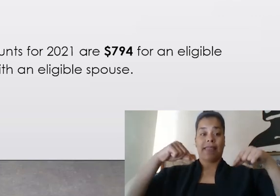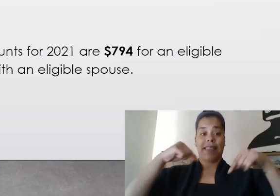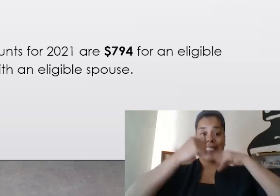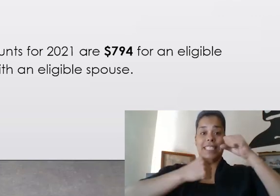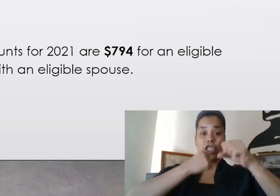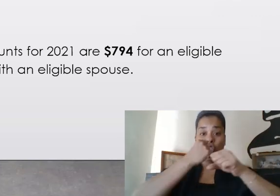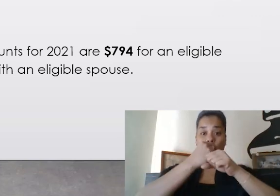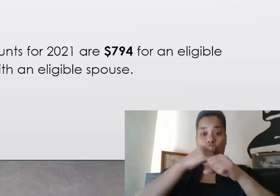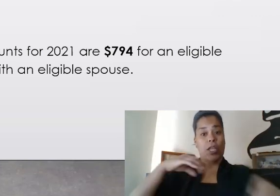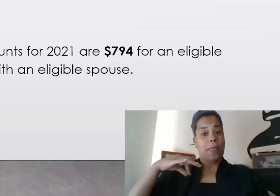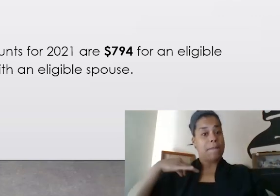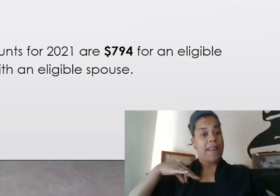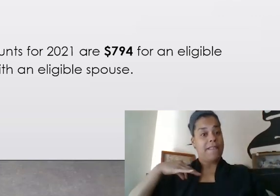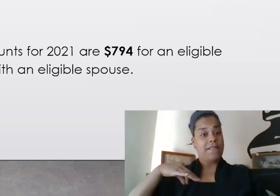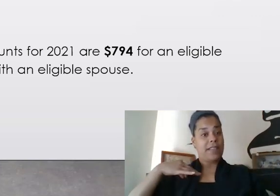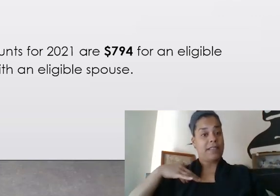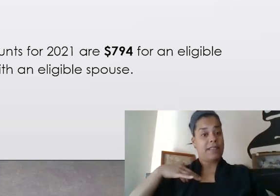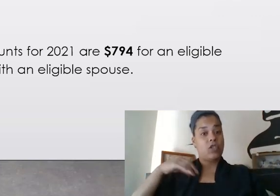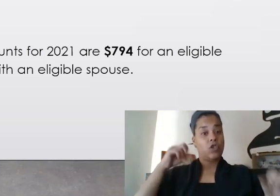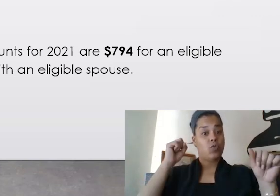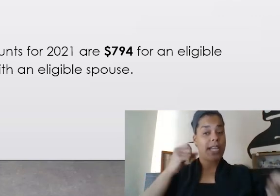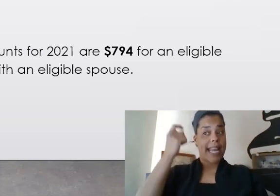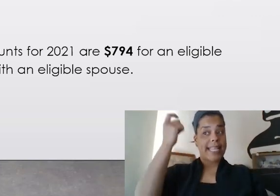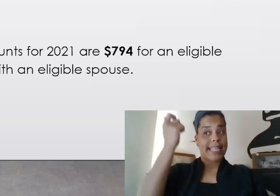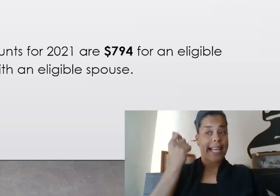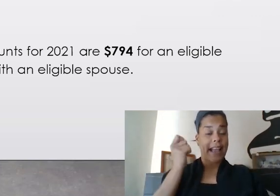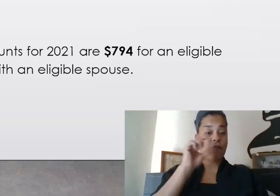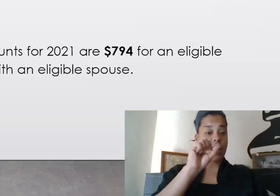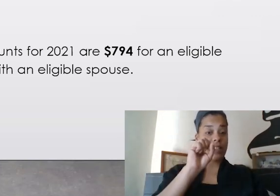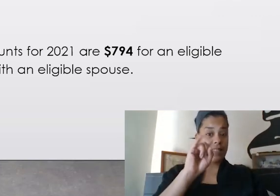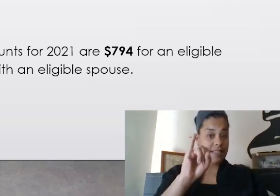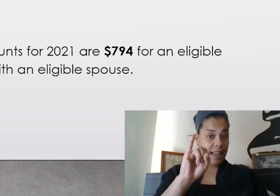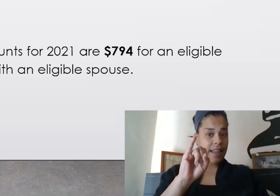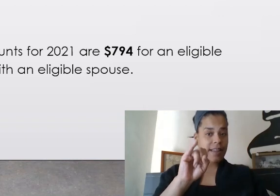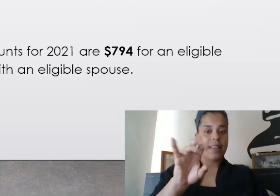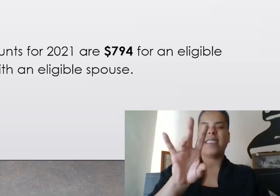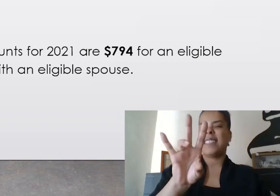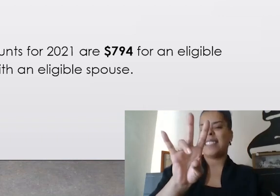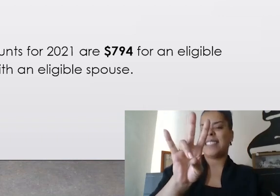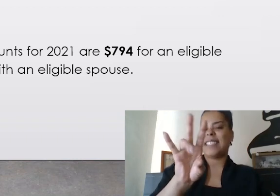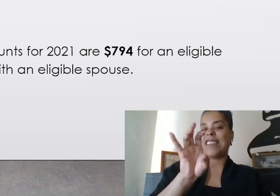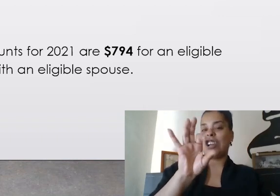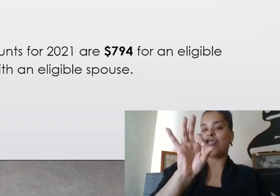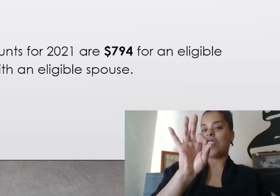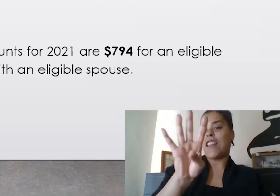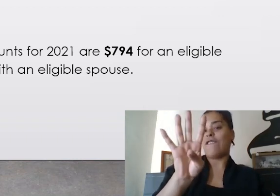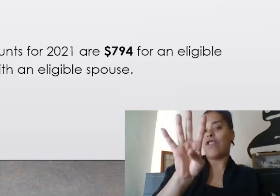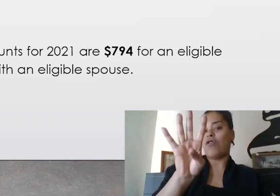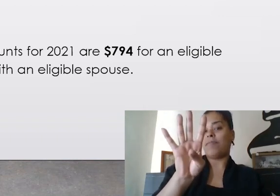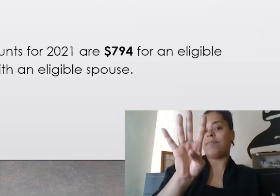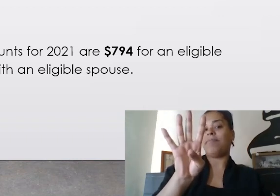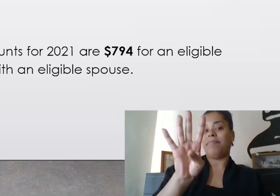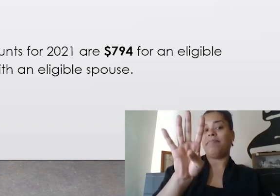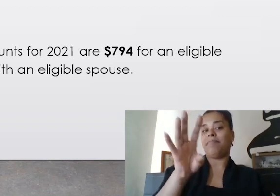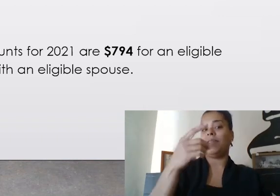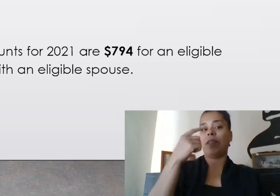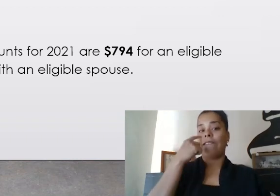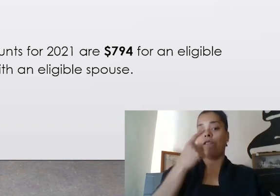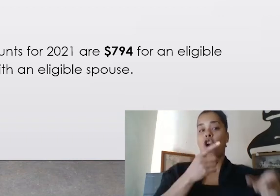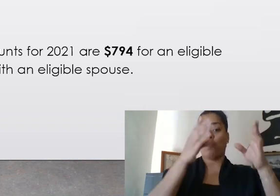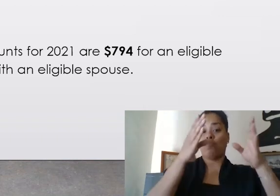amount that you can get on SSI is $794 for an individual and